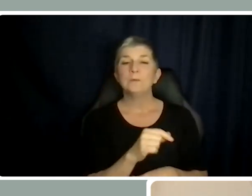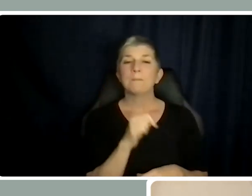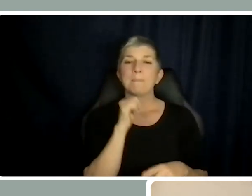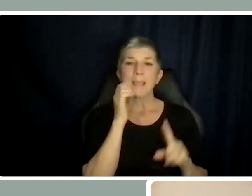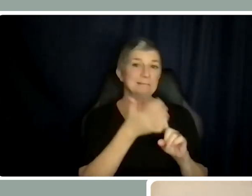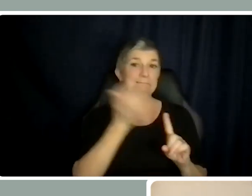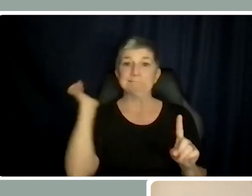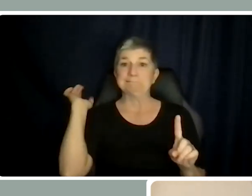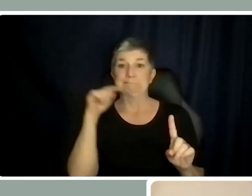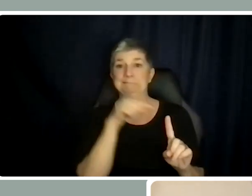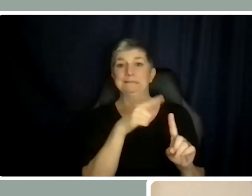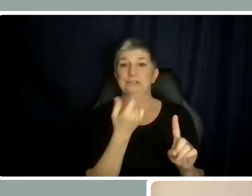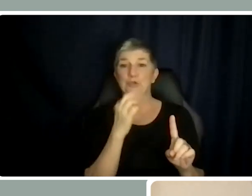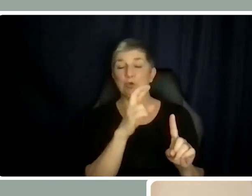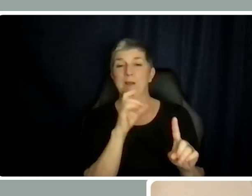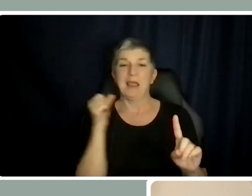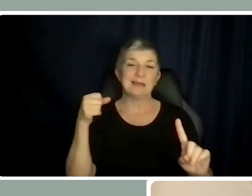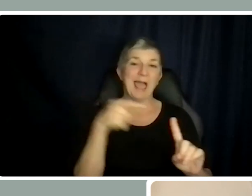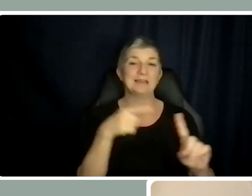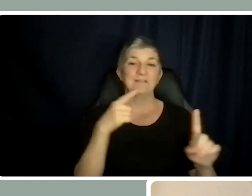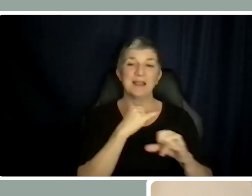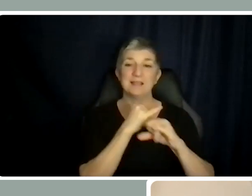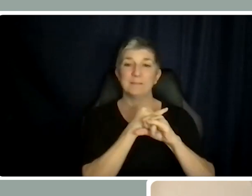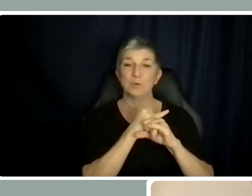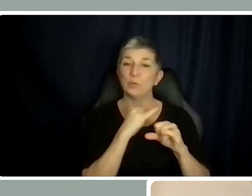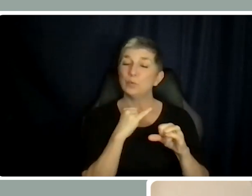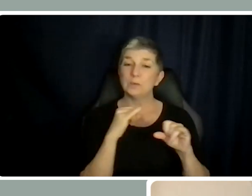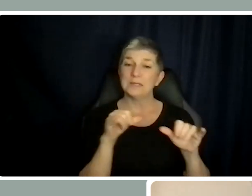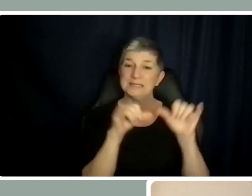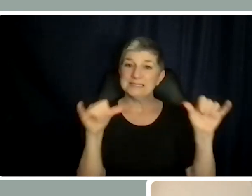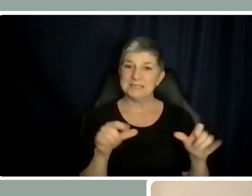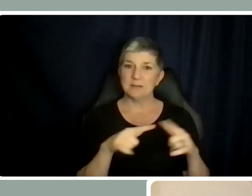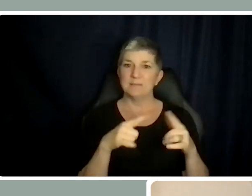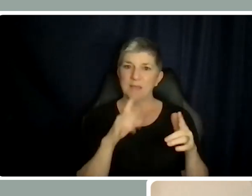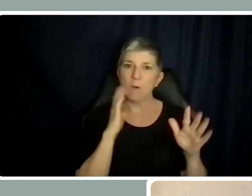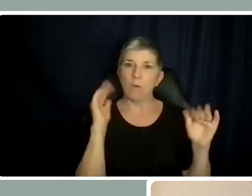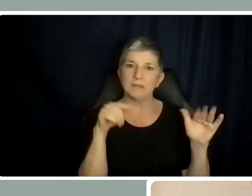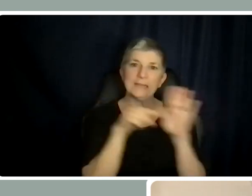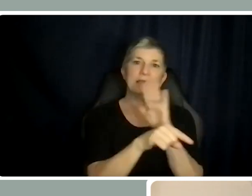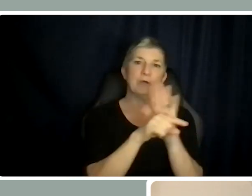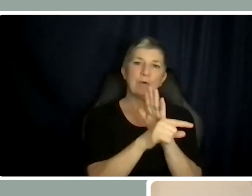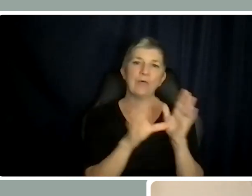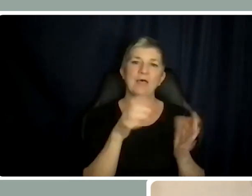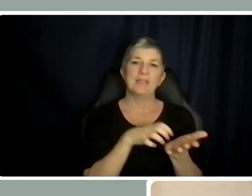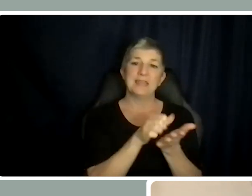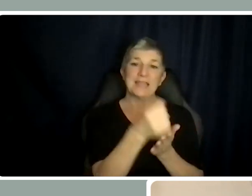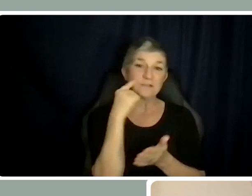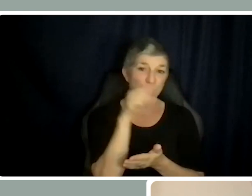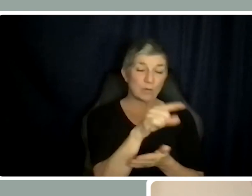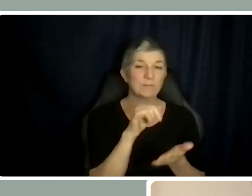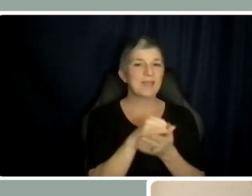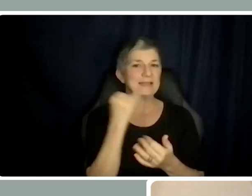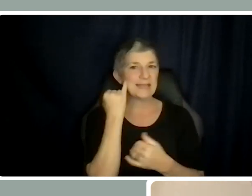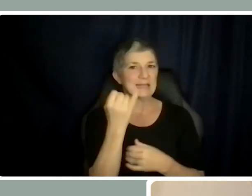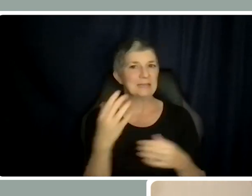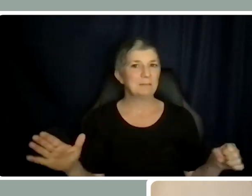unmasking your tumor and activating your immune system so that the immune system can hopefully kill off your cancer for you. So that's the idea. It's a